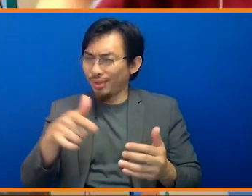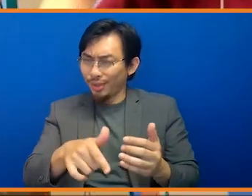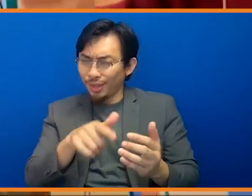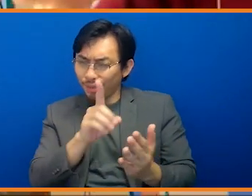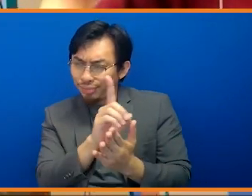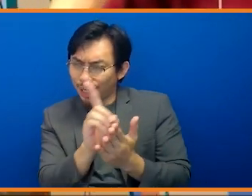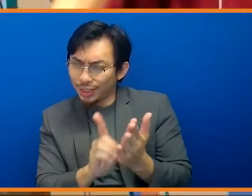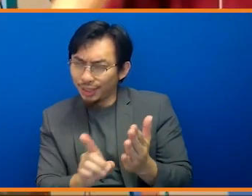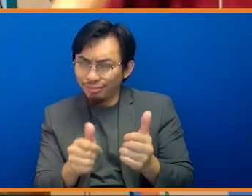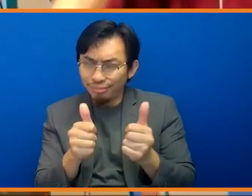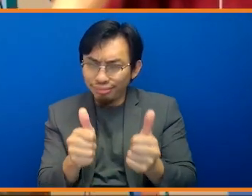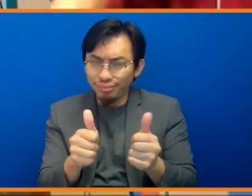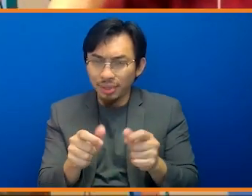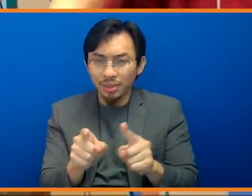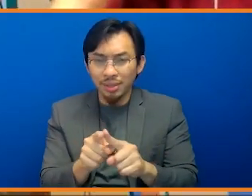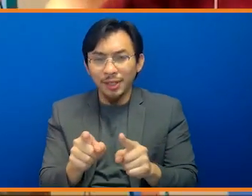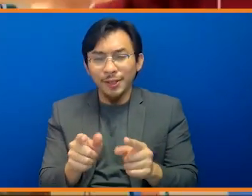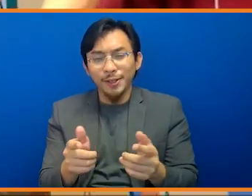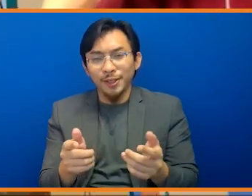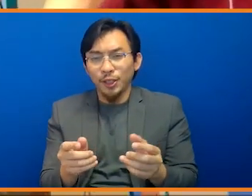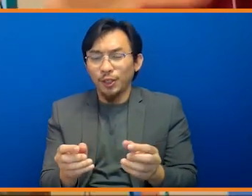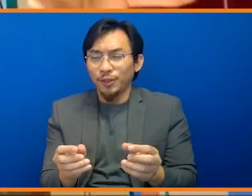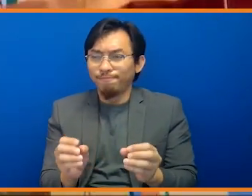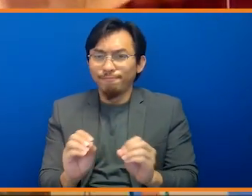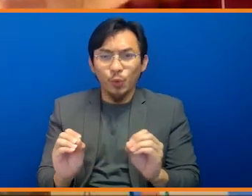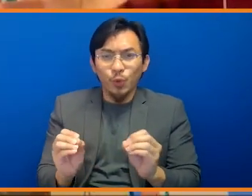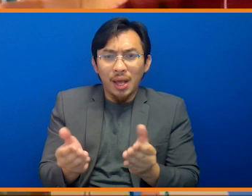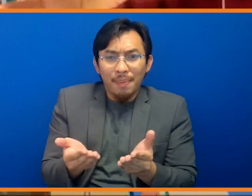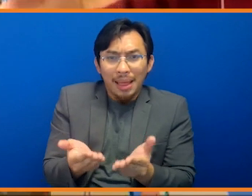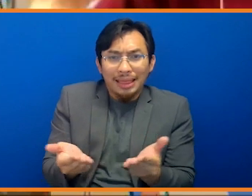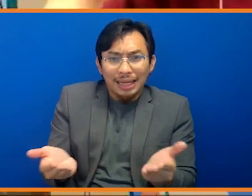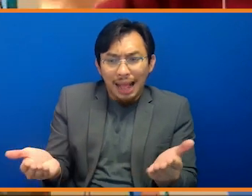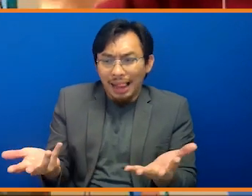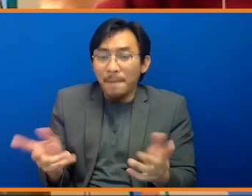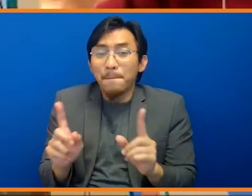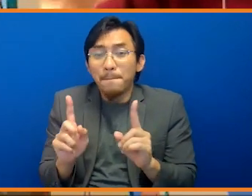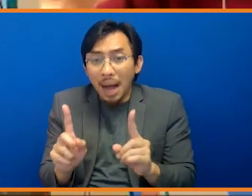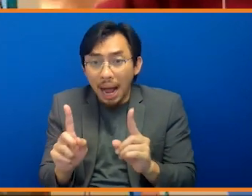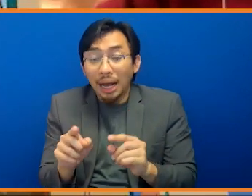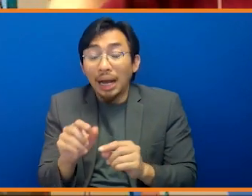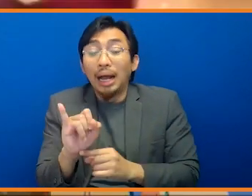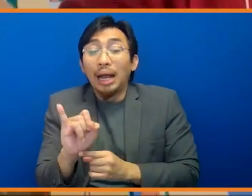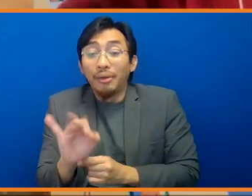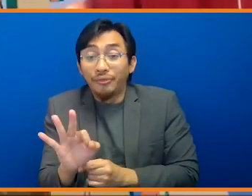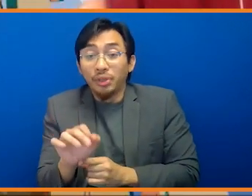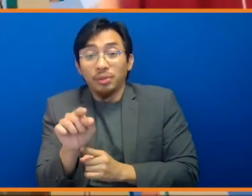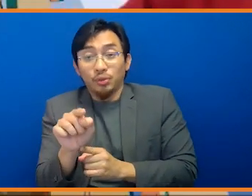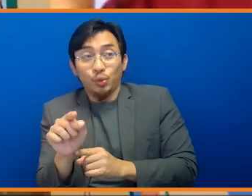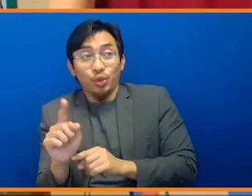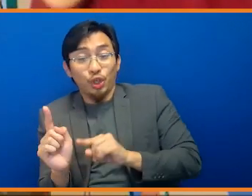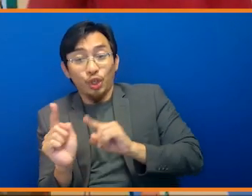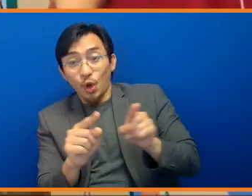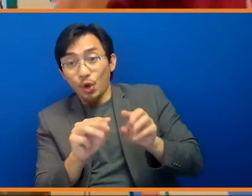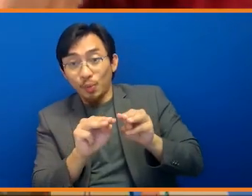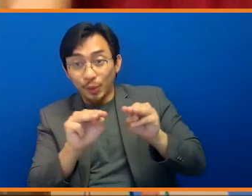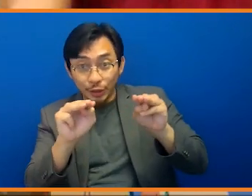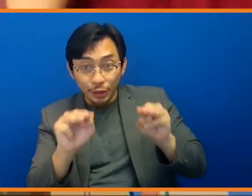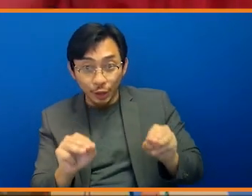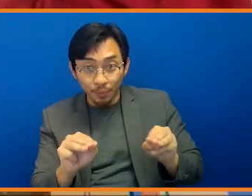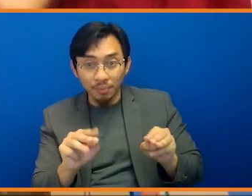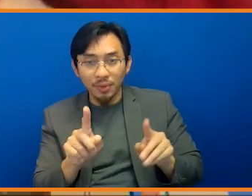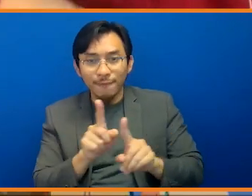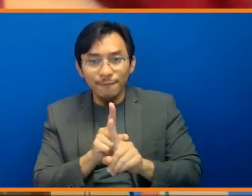even though without any materials. But if you go to the museum and just through the